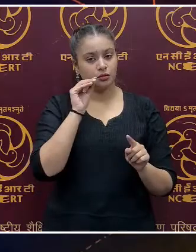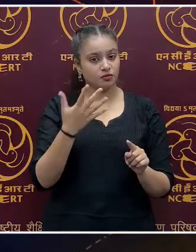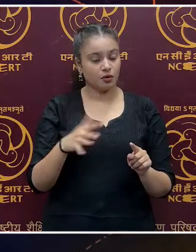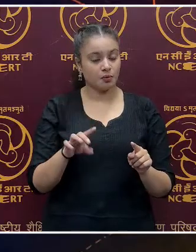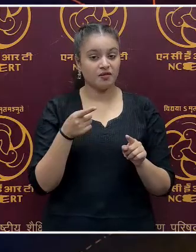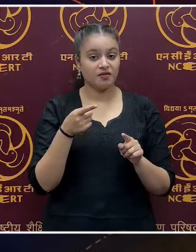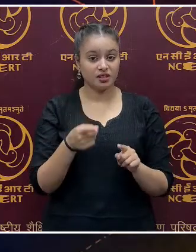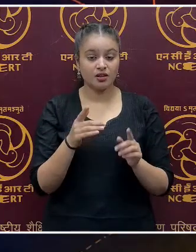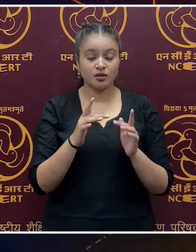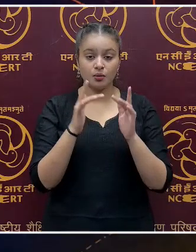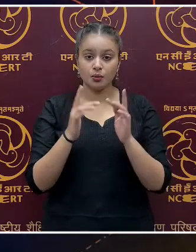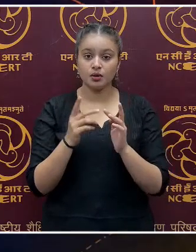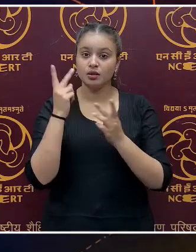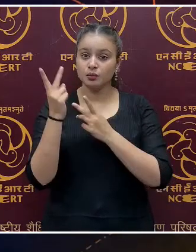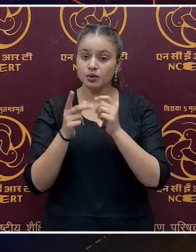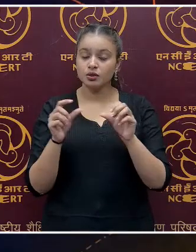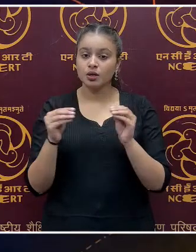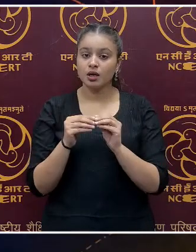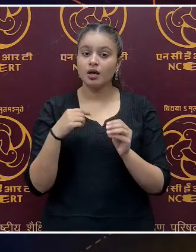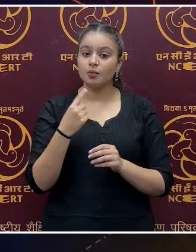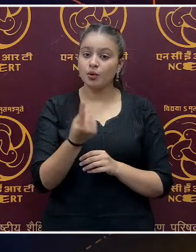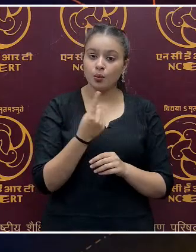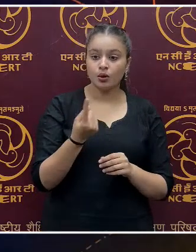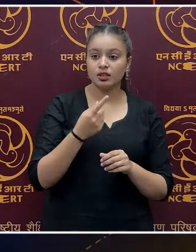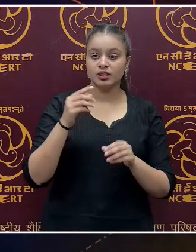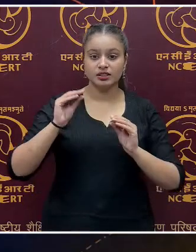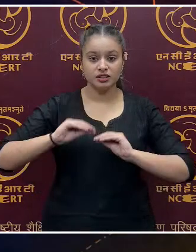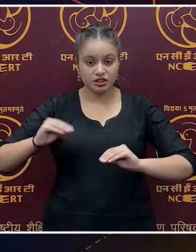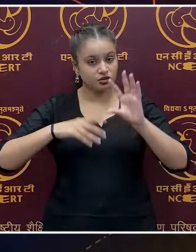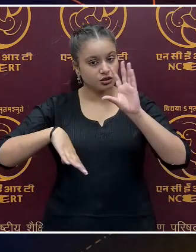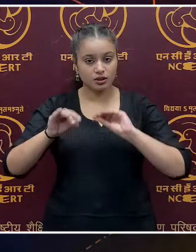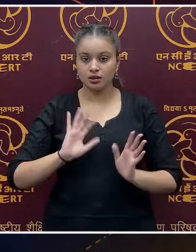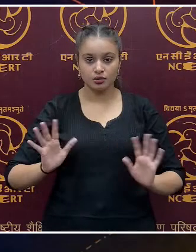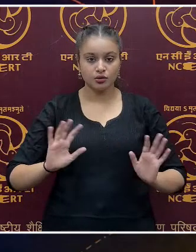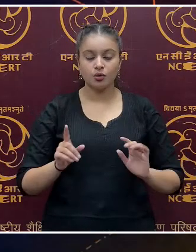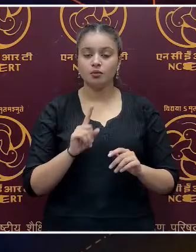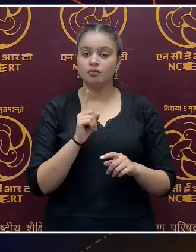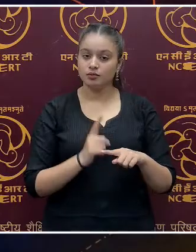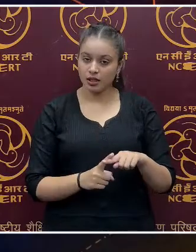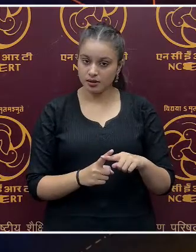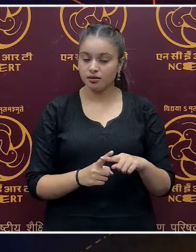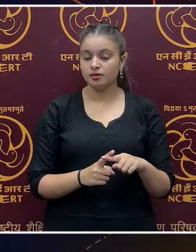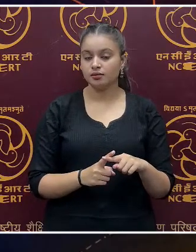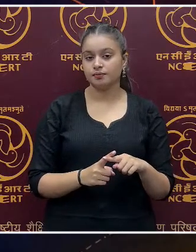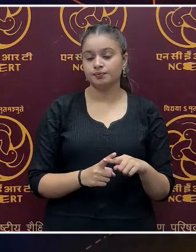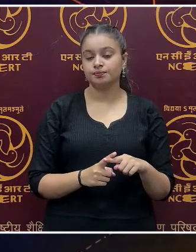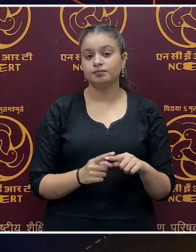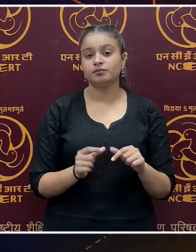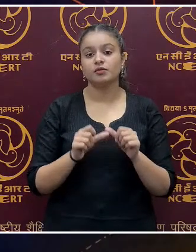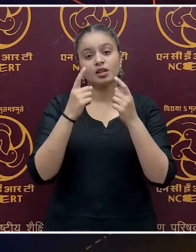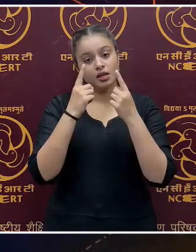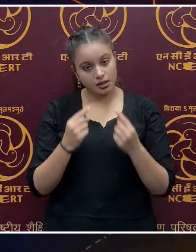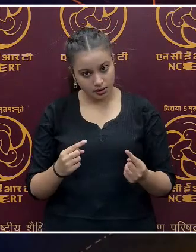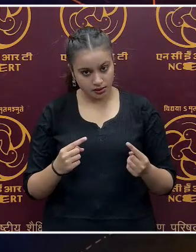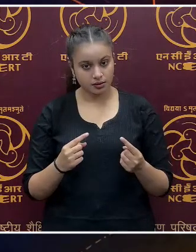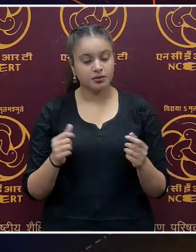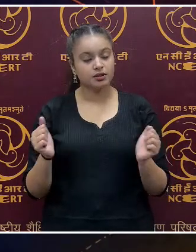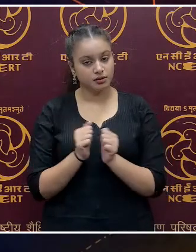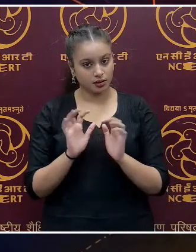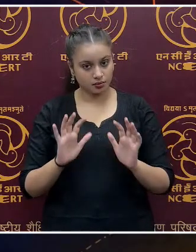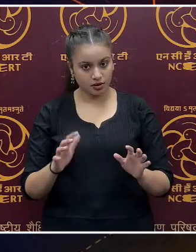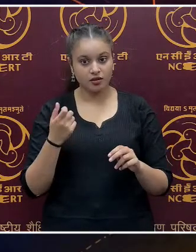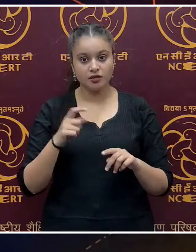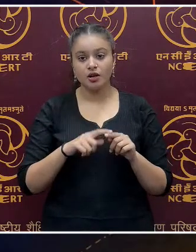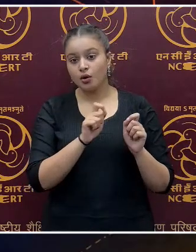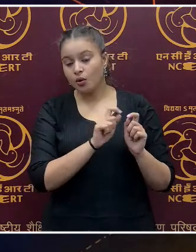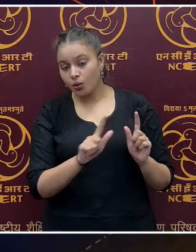this virtual labs not only for the teaching and learning, it could be for the assessment too. So each